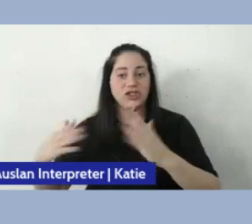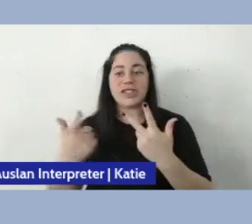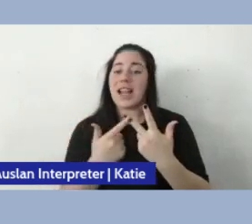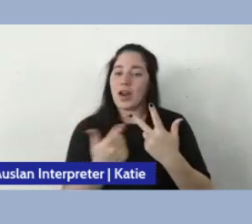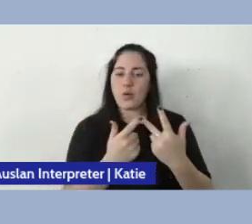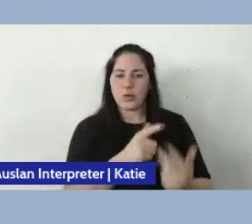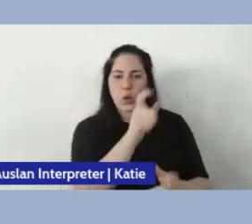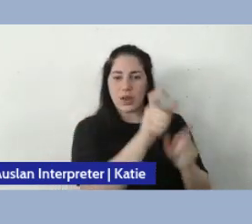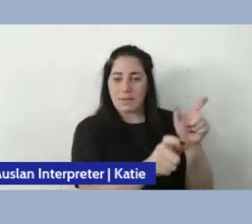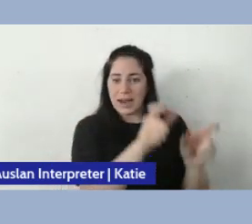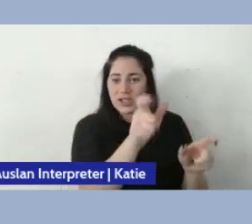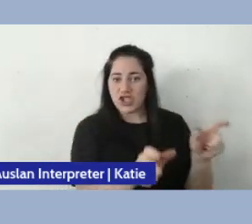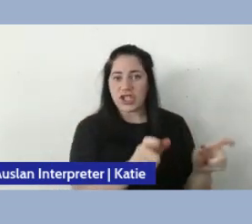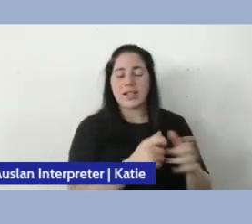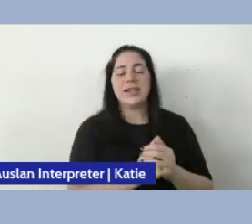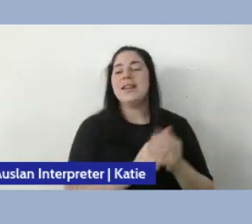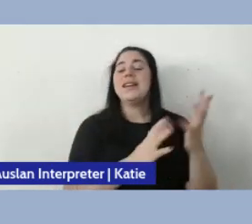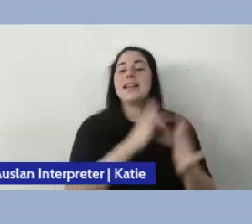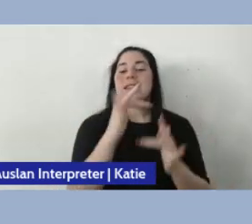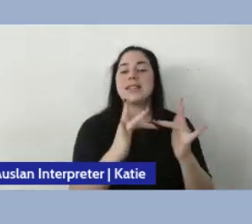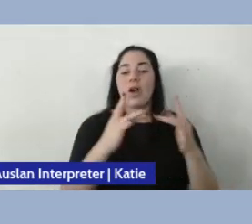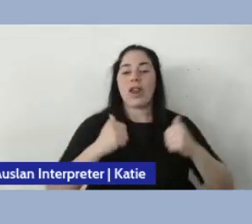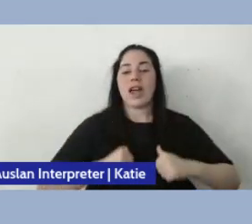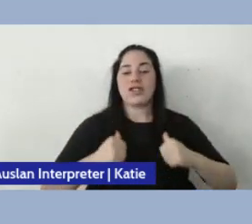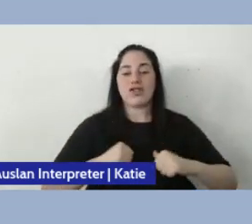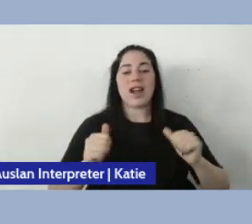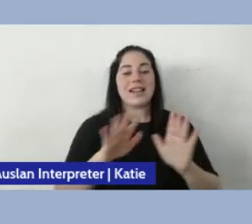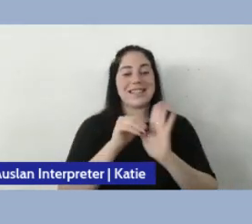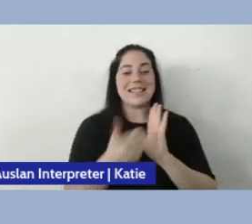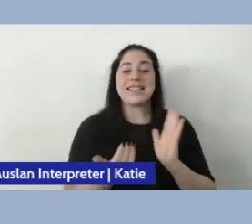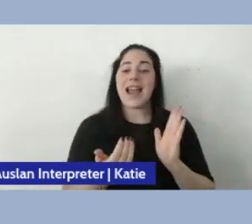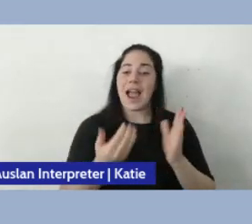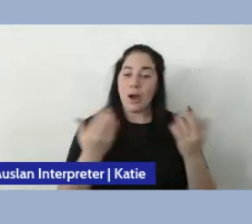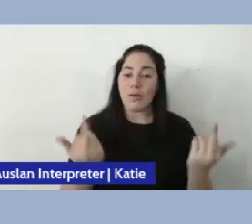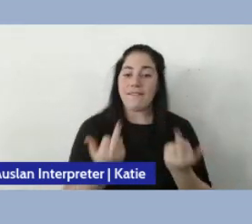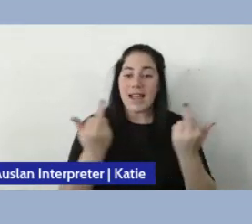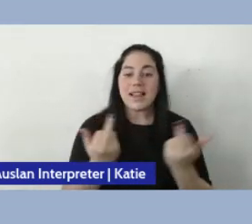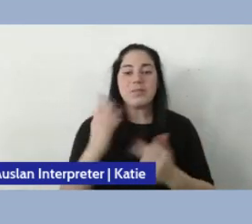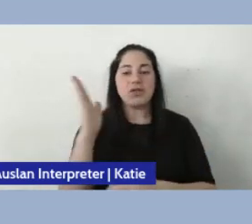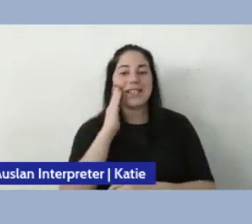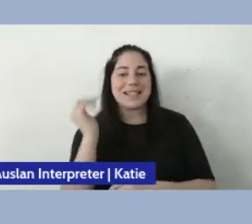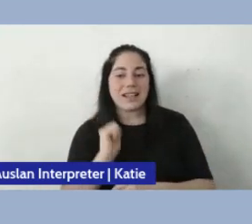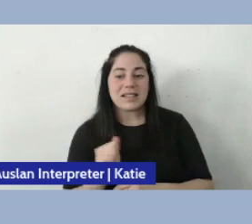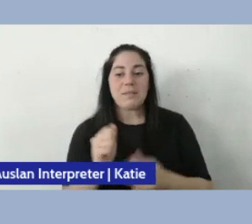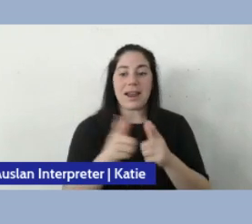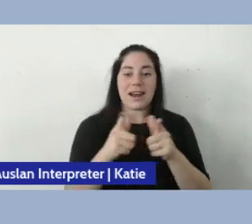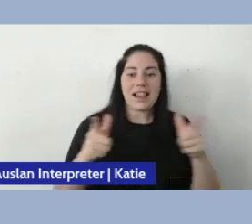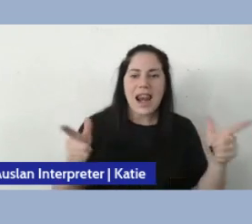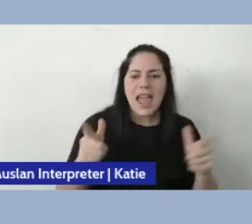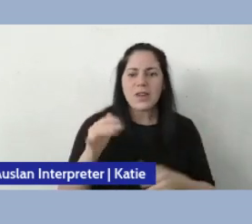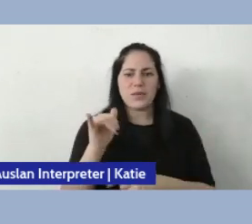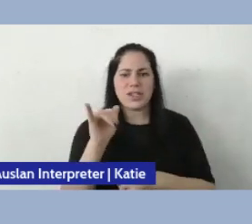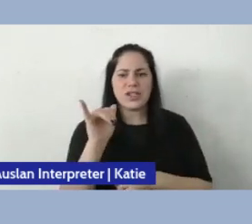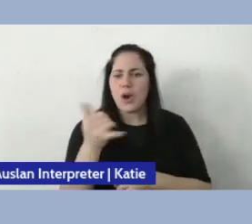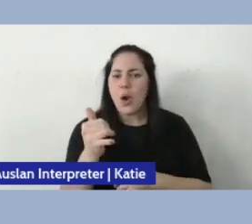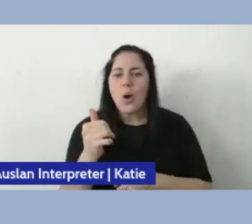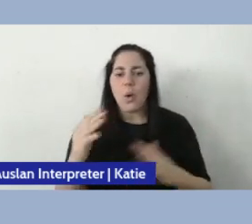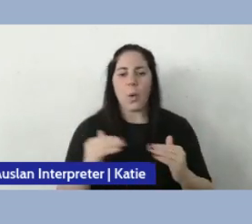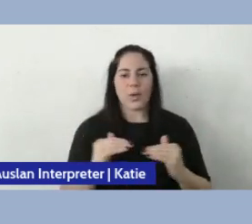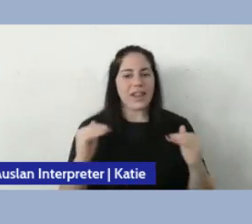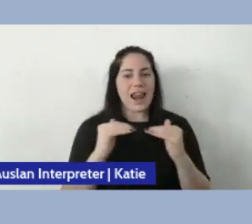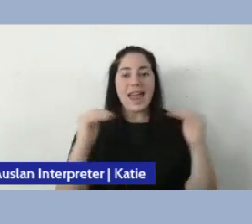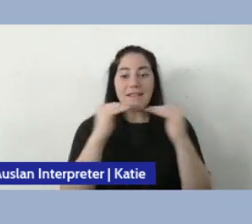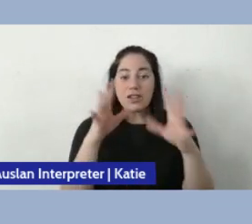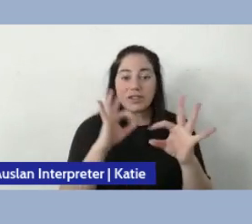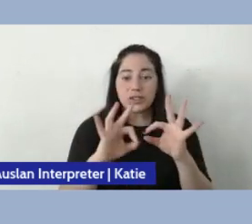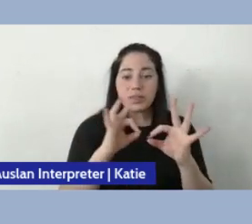is now available to all interpreters across Australia, regardless of the level of certification or the language, and I commend the training to all interpreters